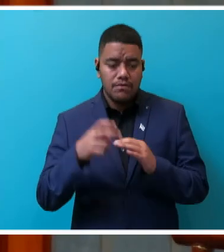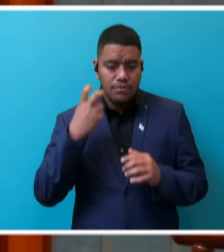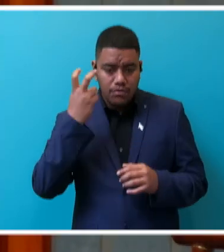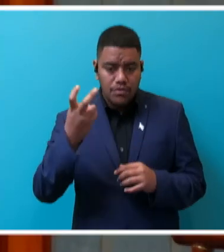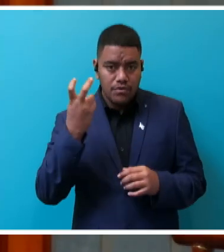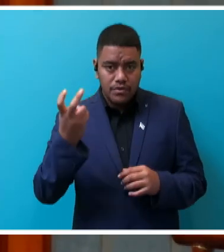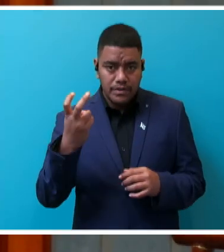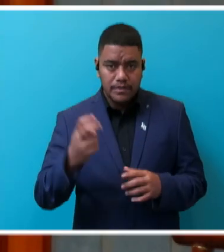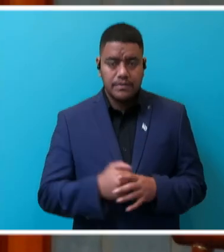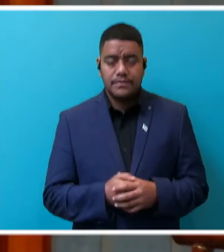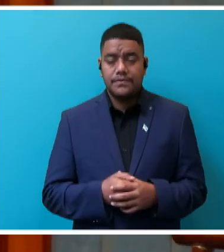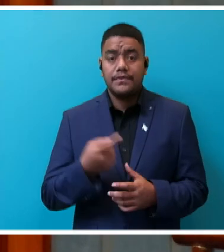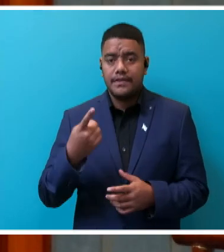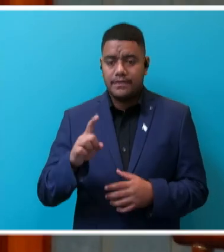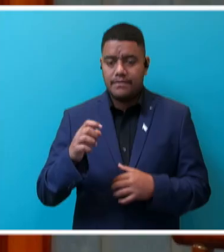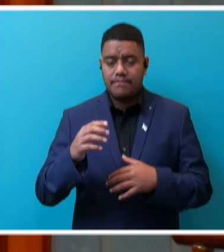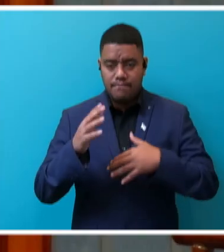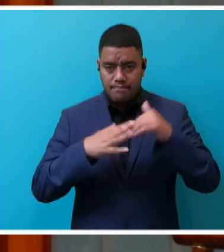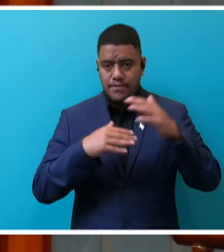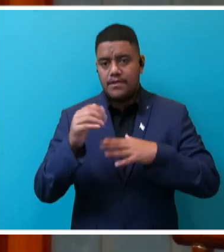agribusiness, and infrastructure.